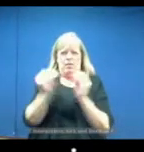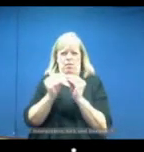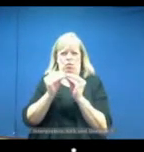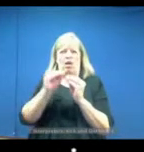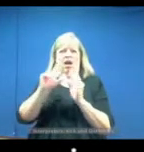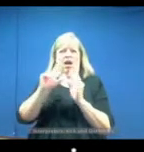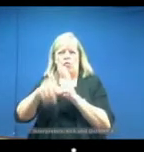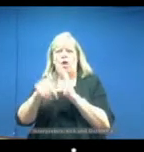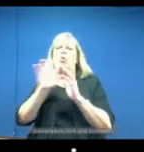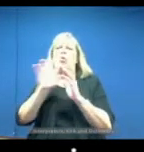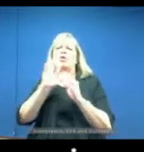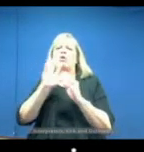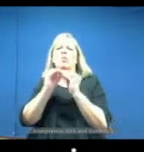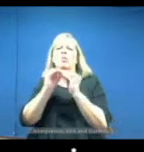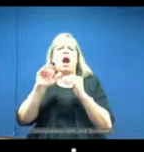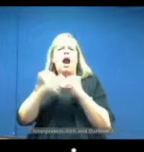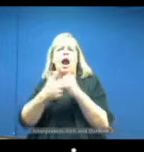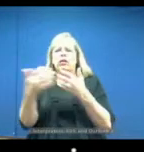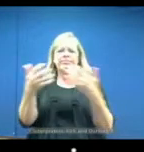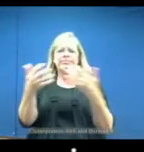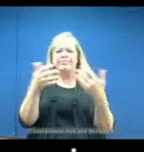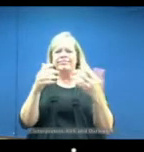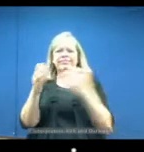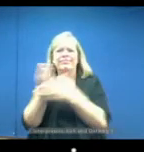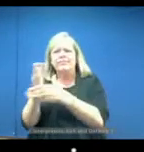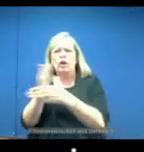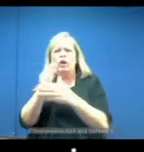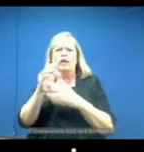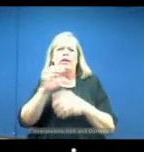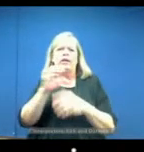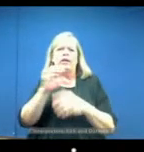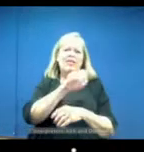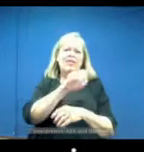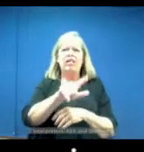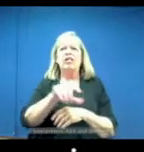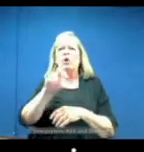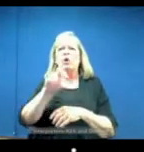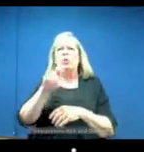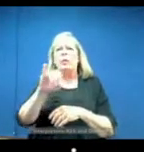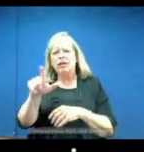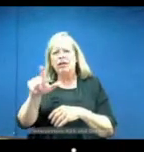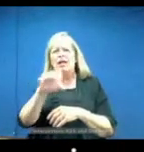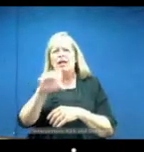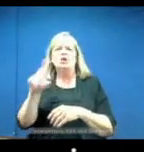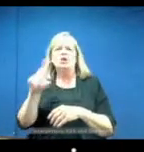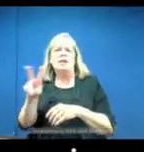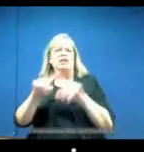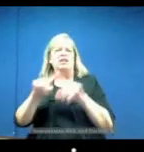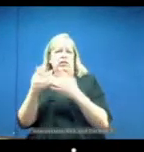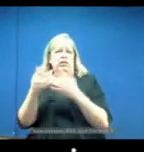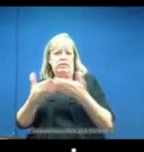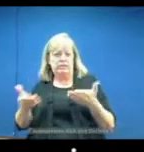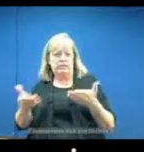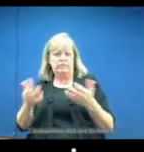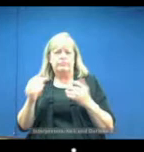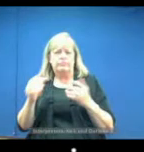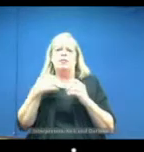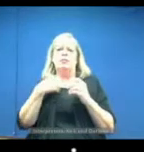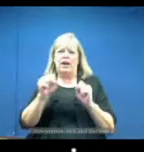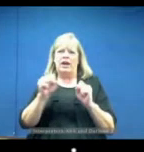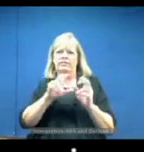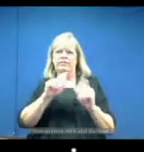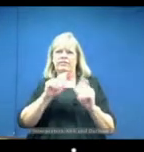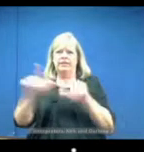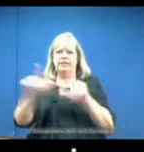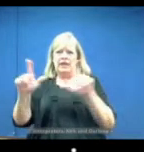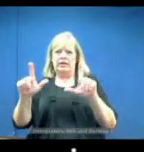between domestic violence and other types of matters. I'm going to go see if I can get to the third slide, which